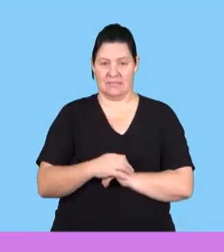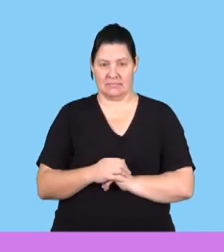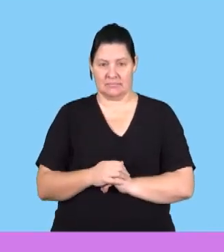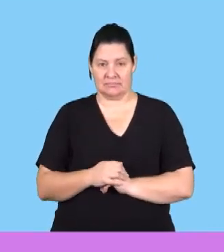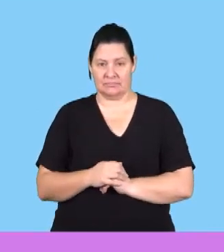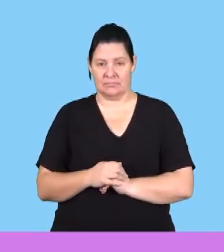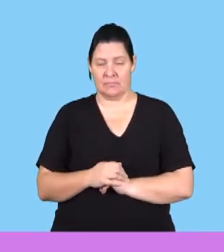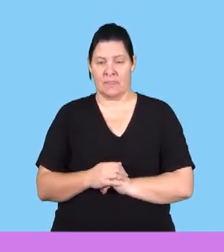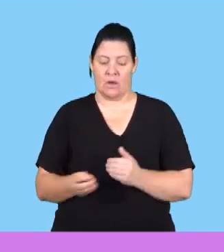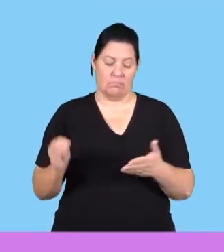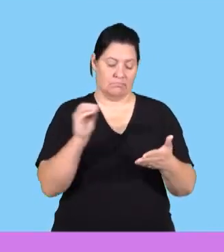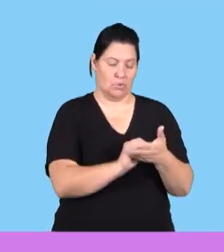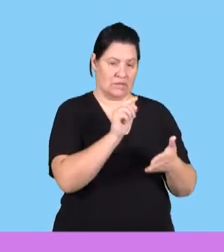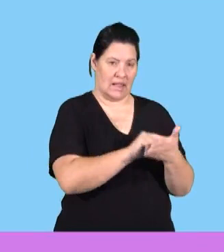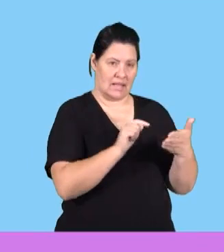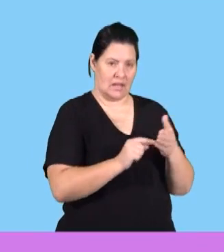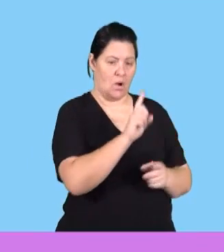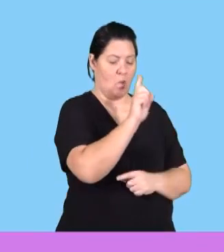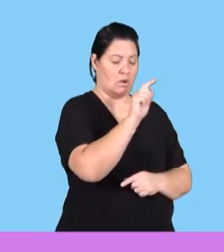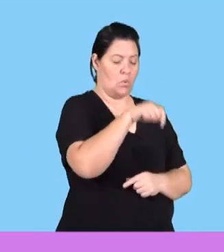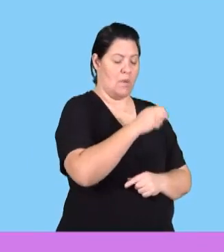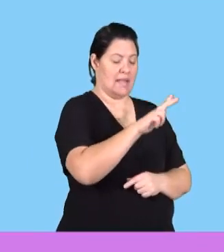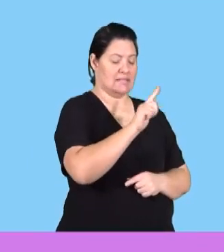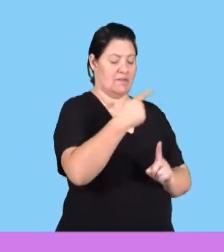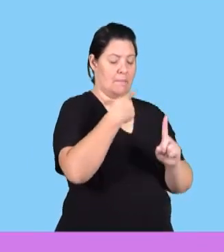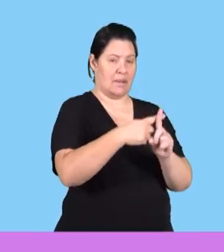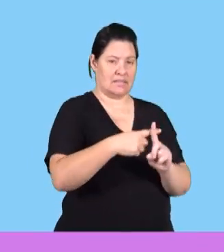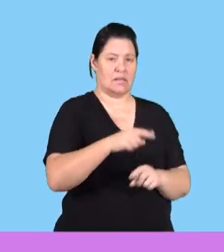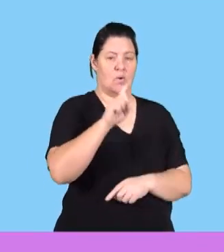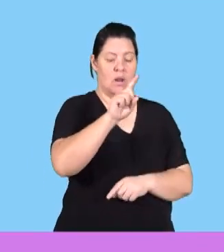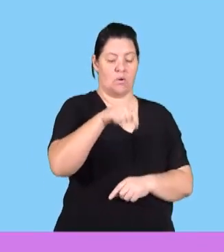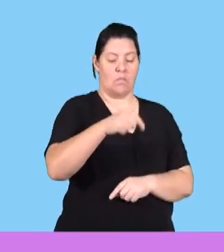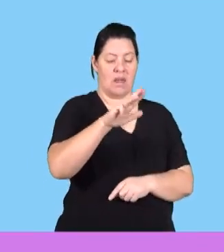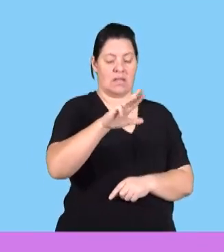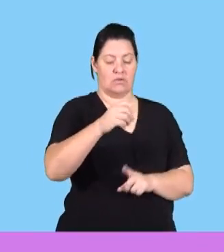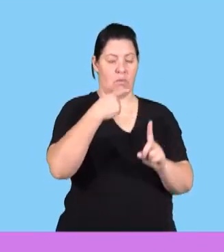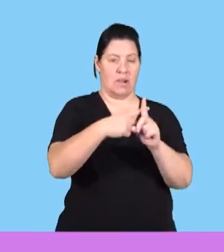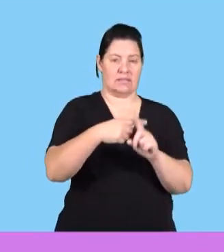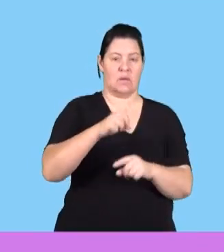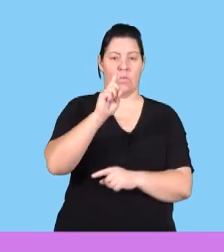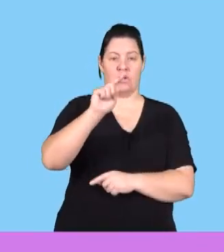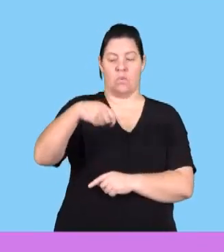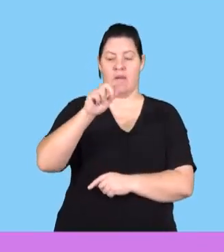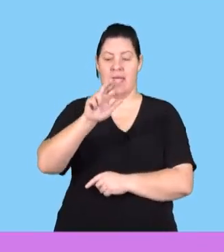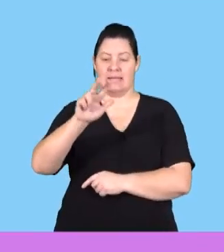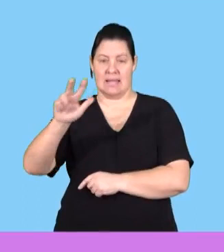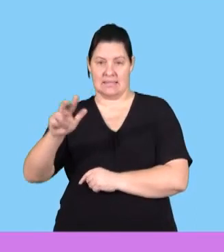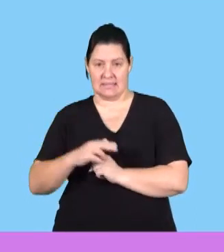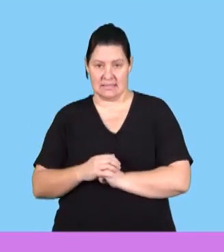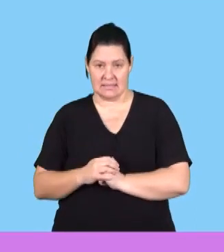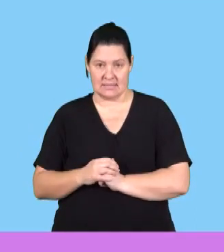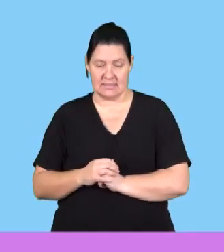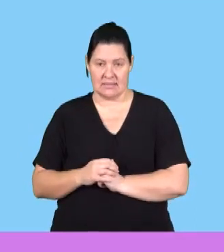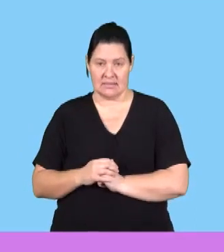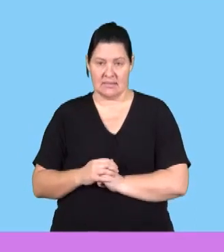I'll divide that by 3. So now I'm going to take my calculator, 1.87 plus 1.90 plus